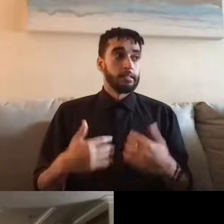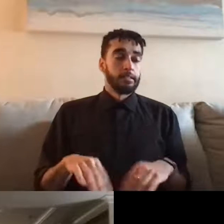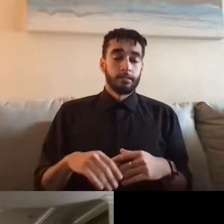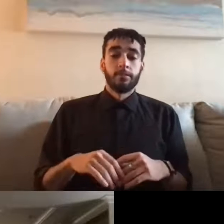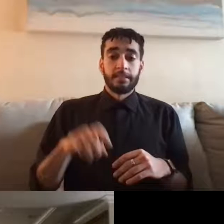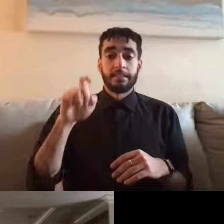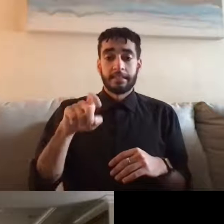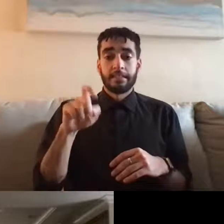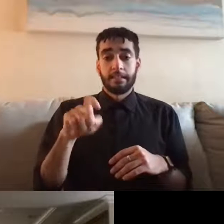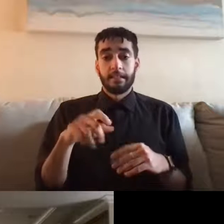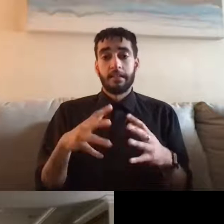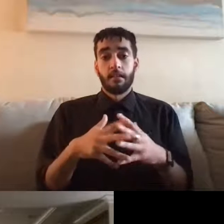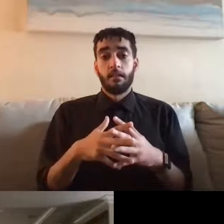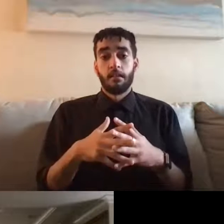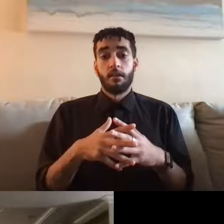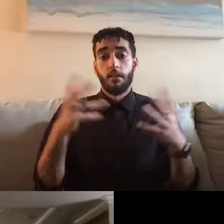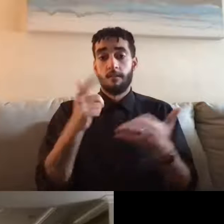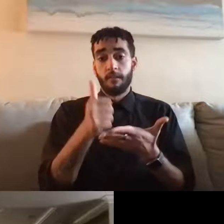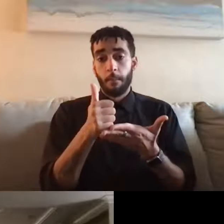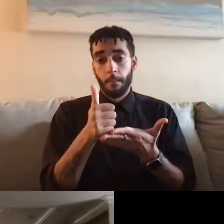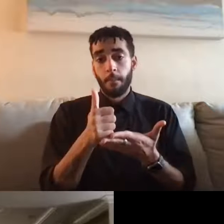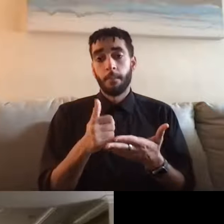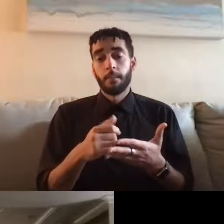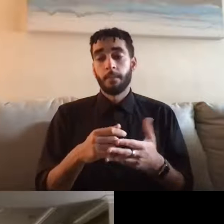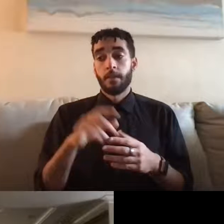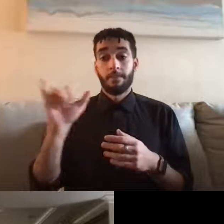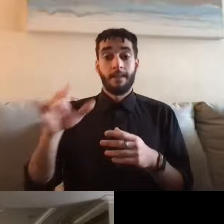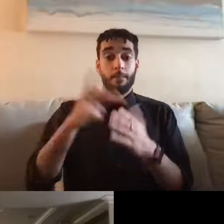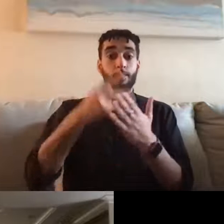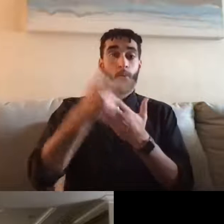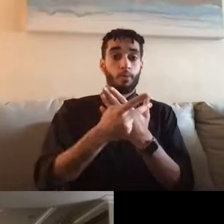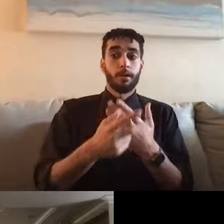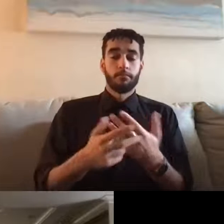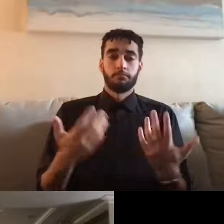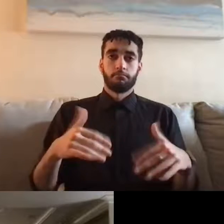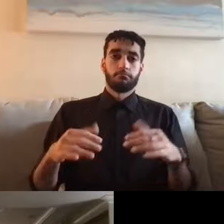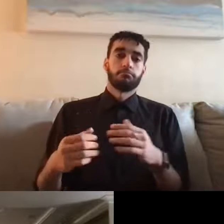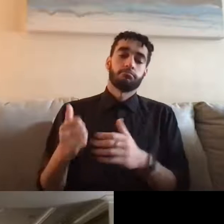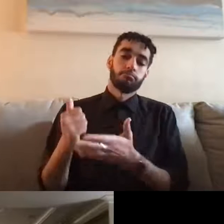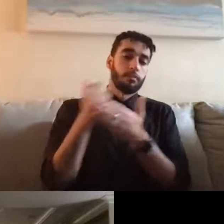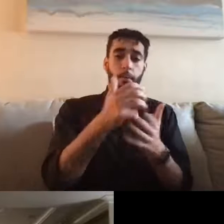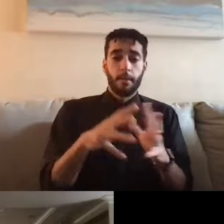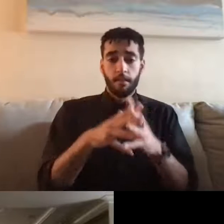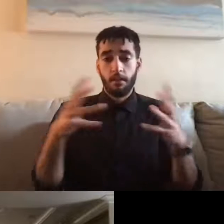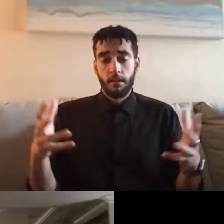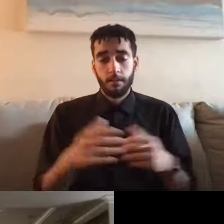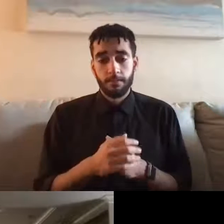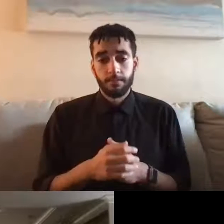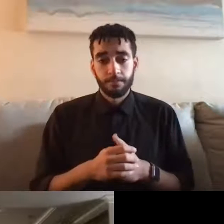respite, having our mom, attended that program, and also got support from the staff who provided us with,